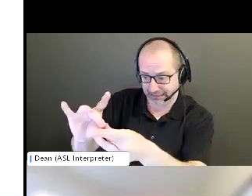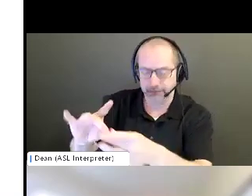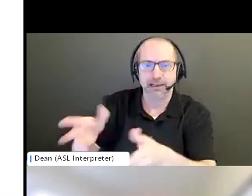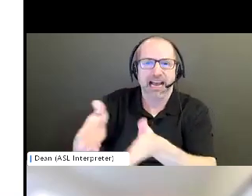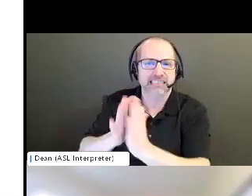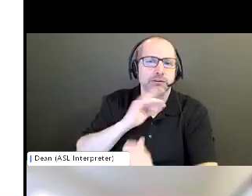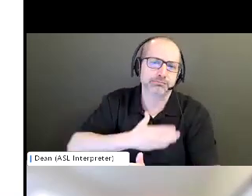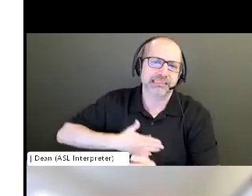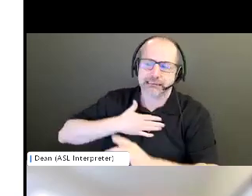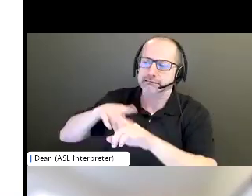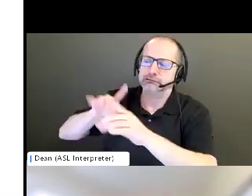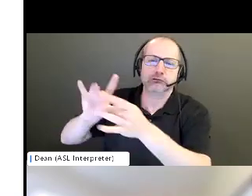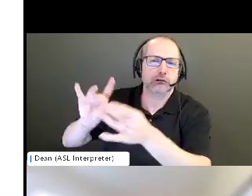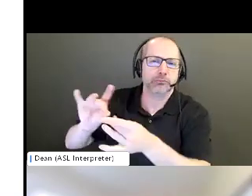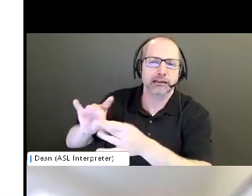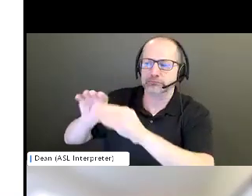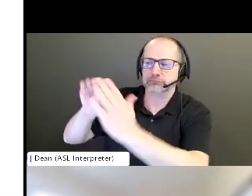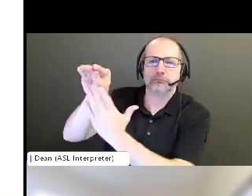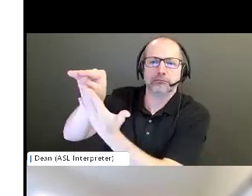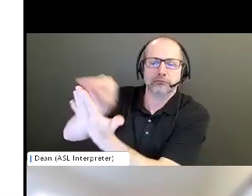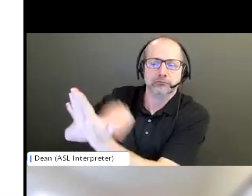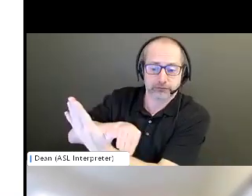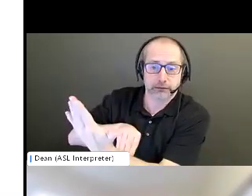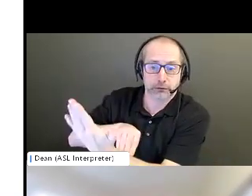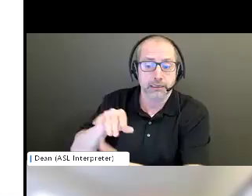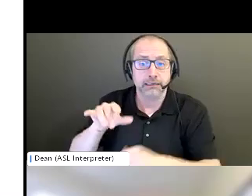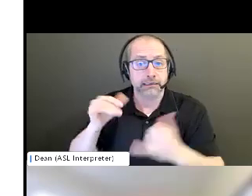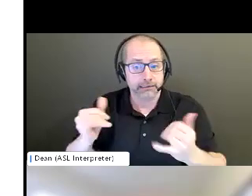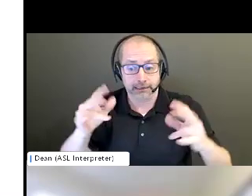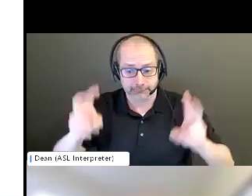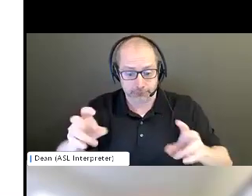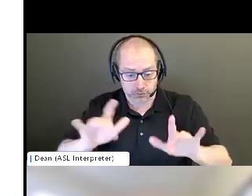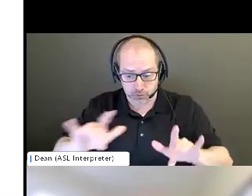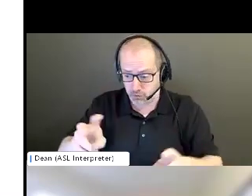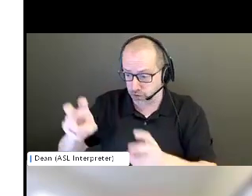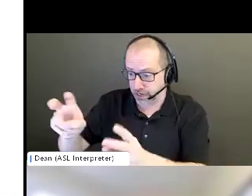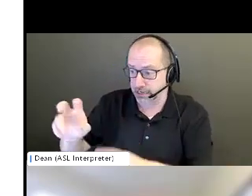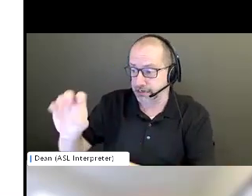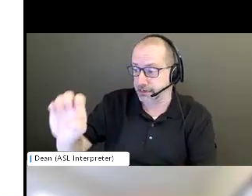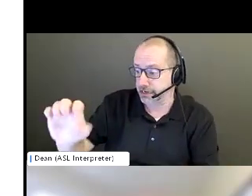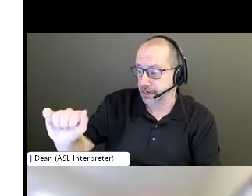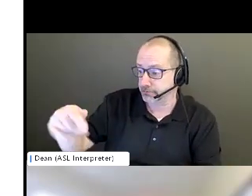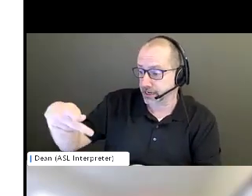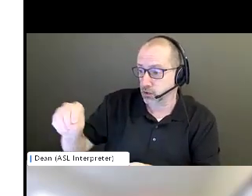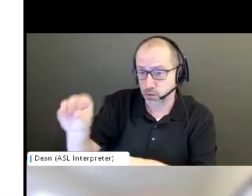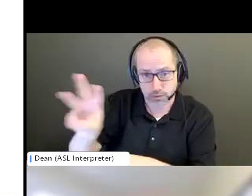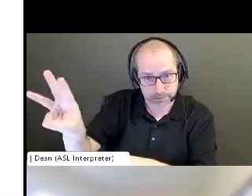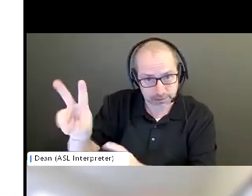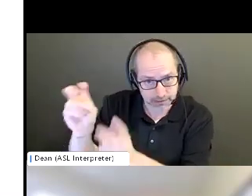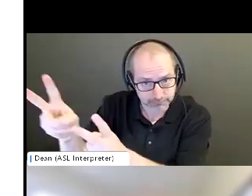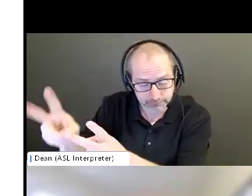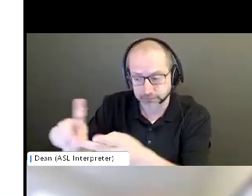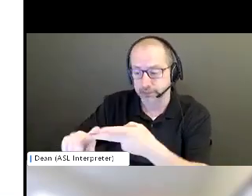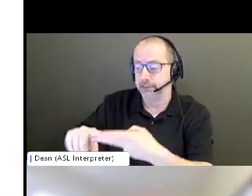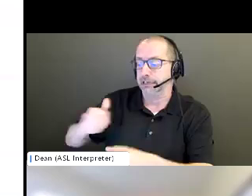The session is being recorded and will be posted on both Elder Abuse Prevention Ontario's website and the Canadian Network's